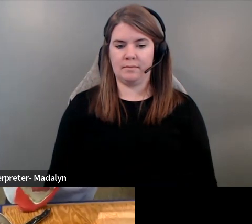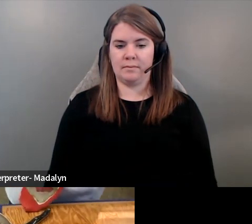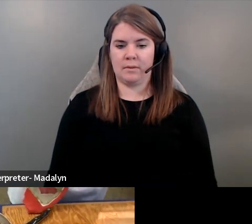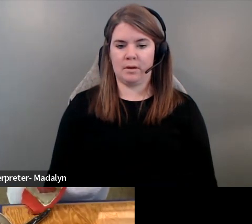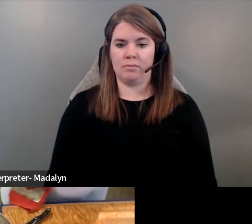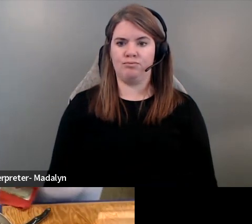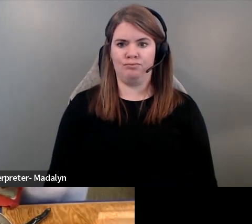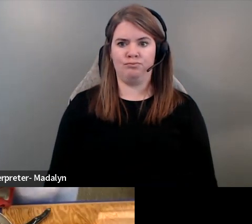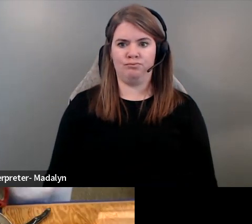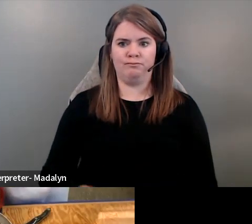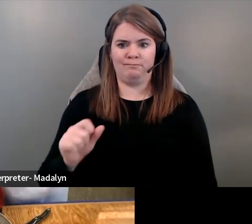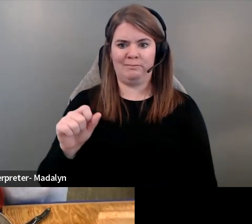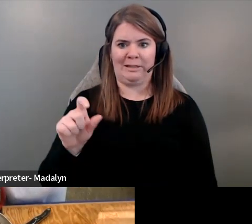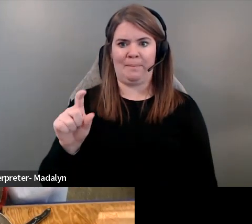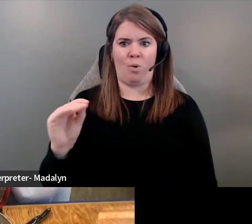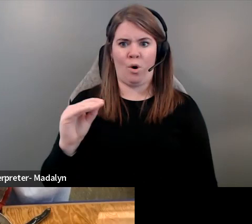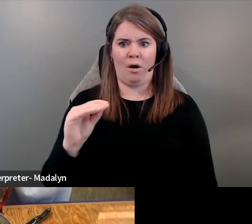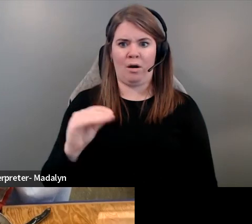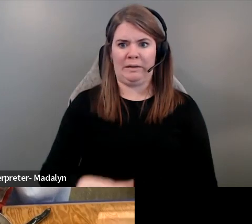Definitely needs more.